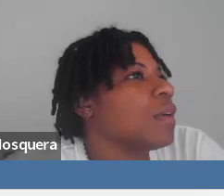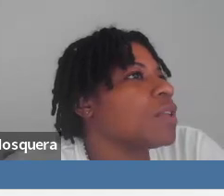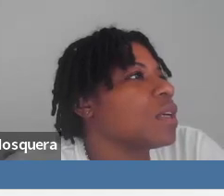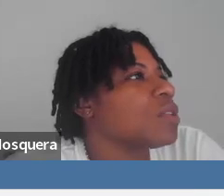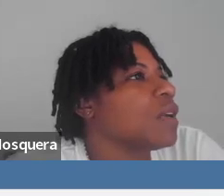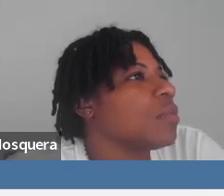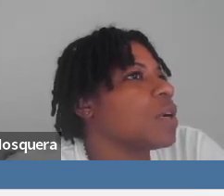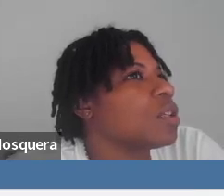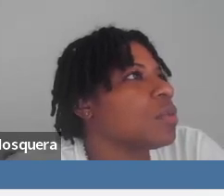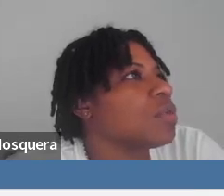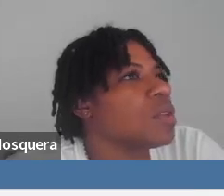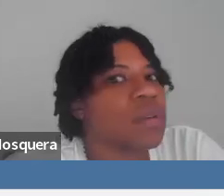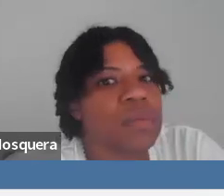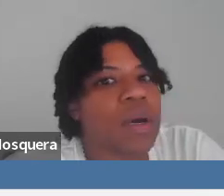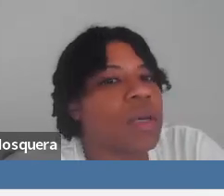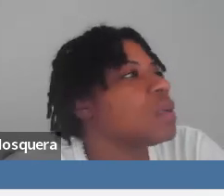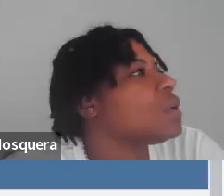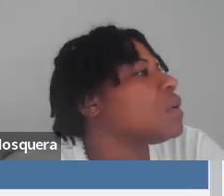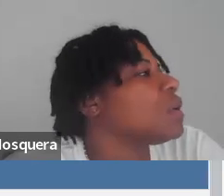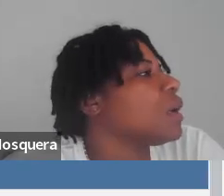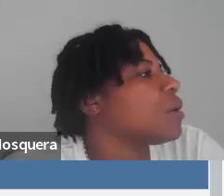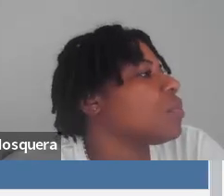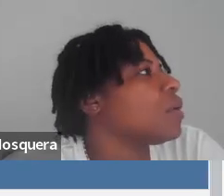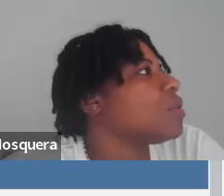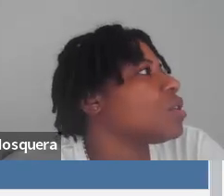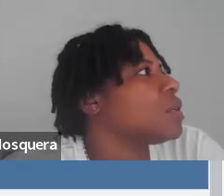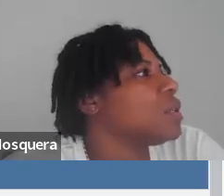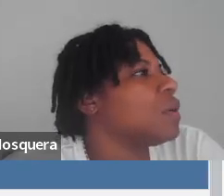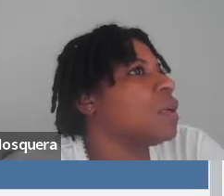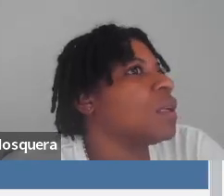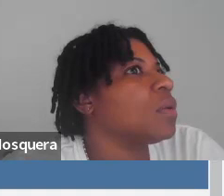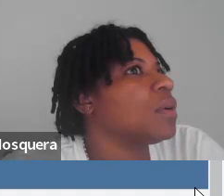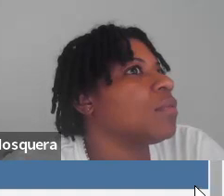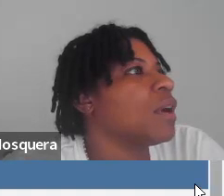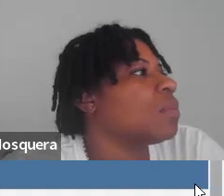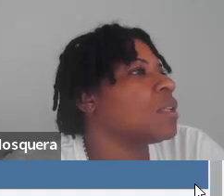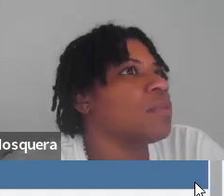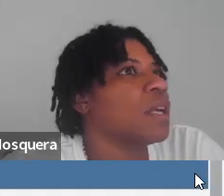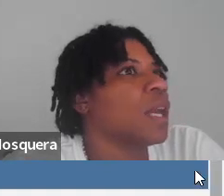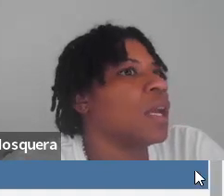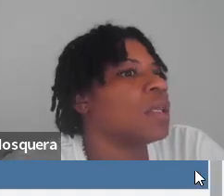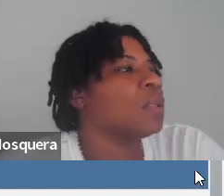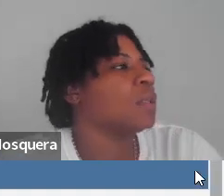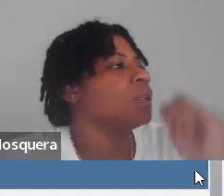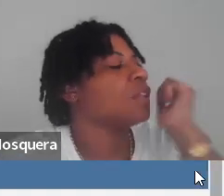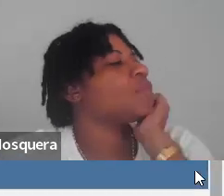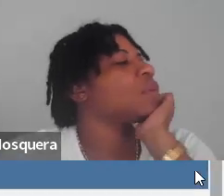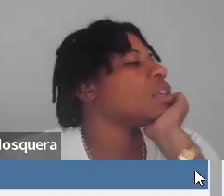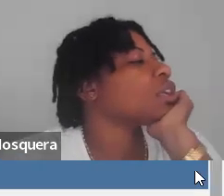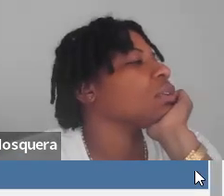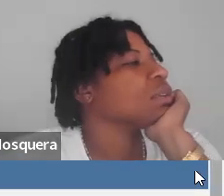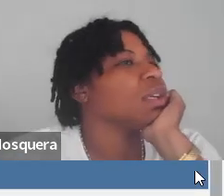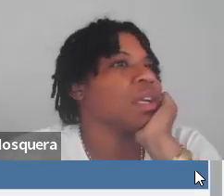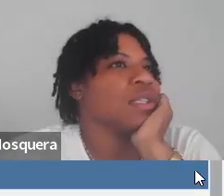I have to actually find a project with results, but I can probably show it to you in a lower environment if I can. Give